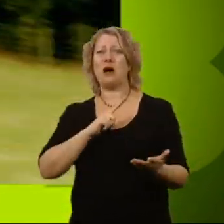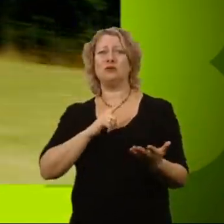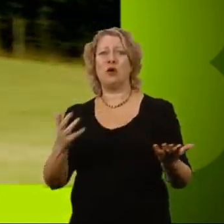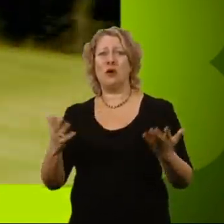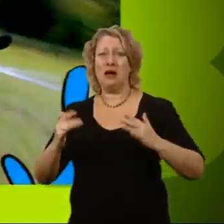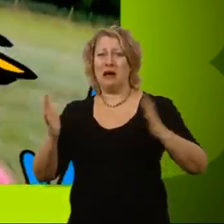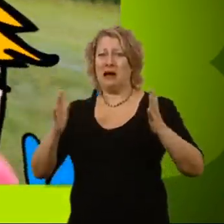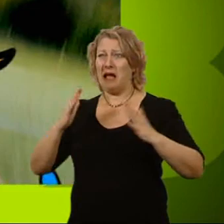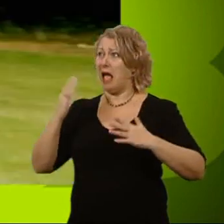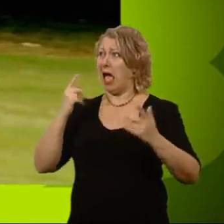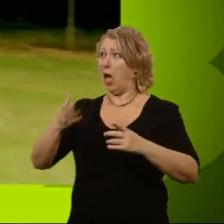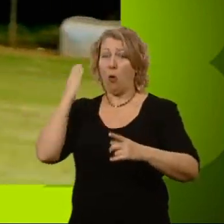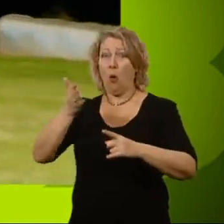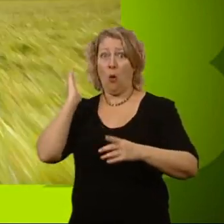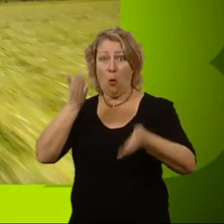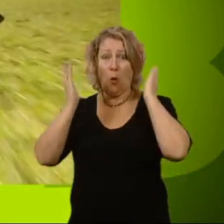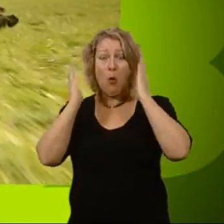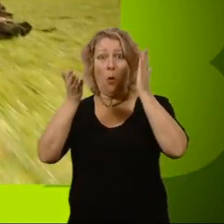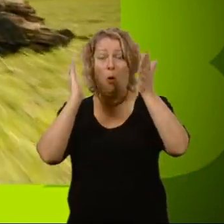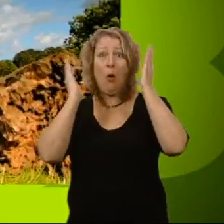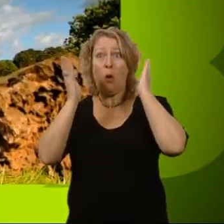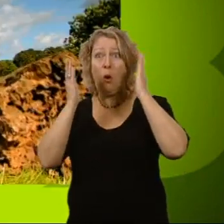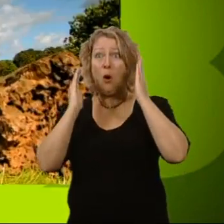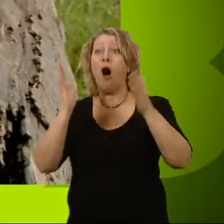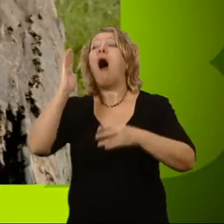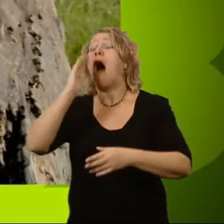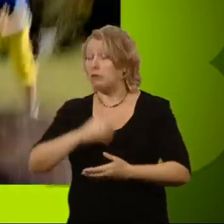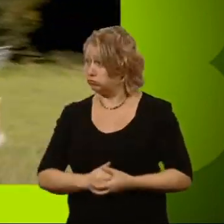Flashing before my eyes!